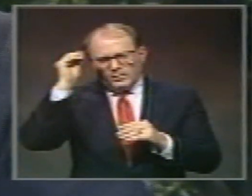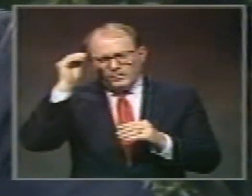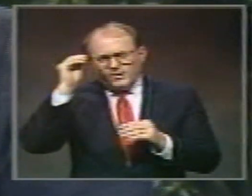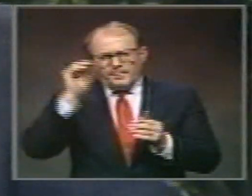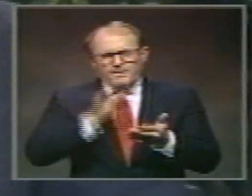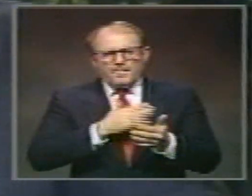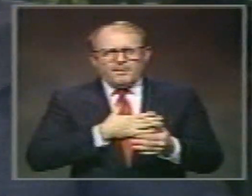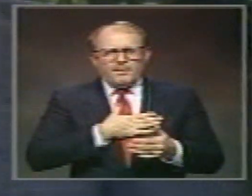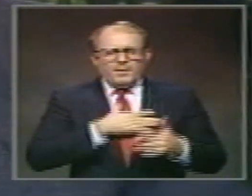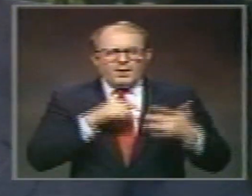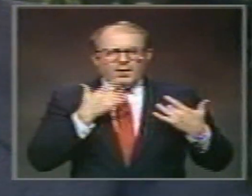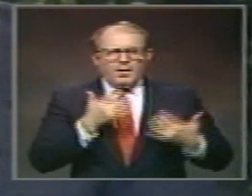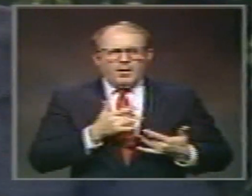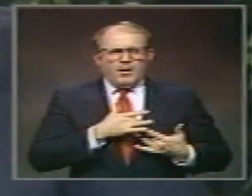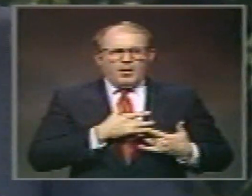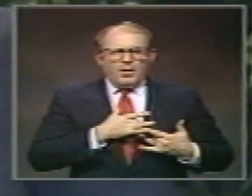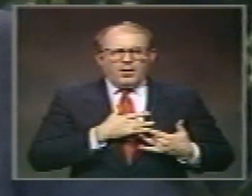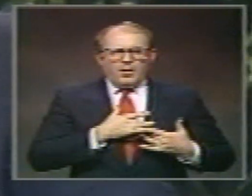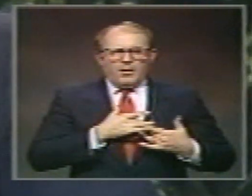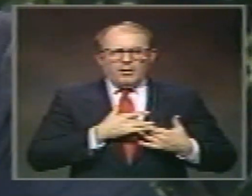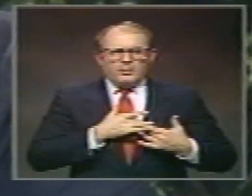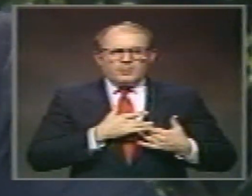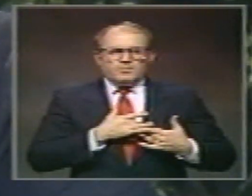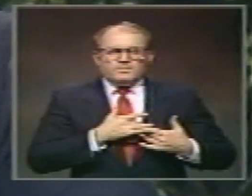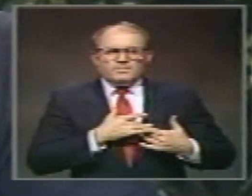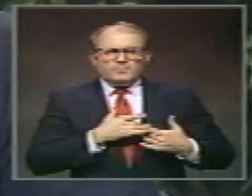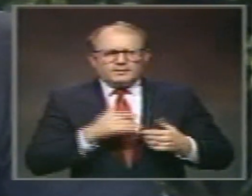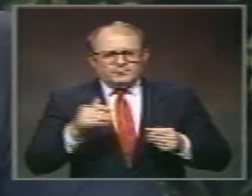And my heart sinks in me like a stone.